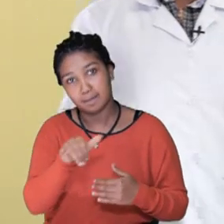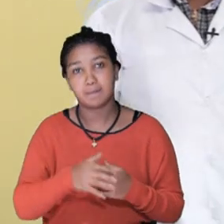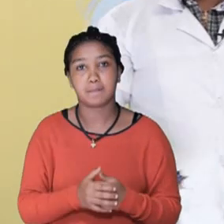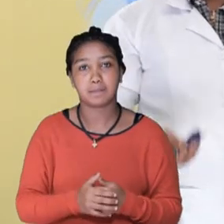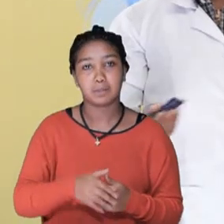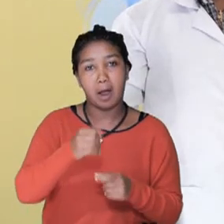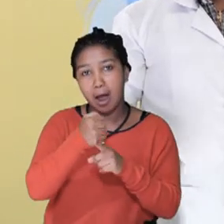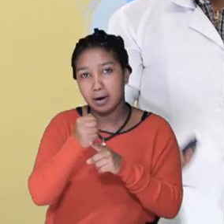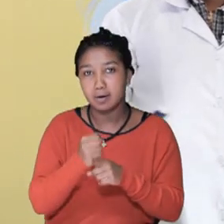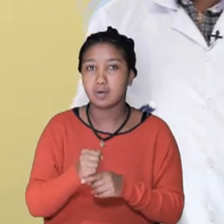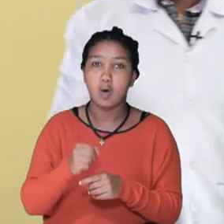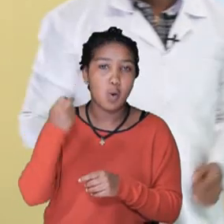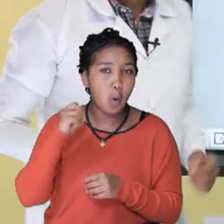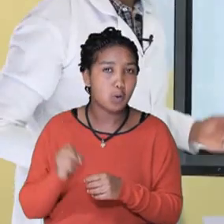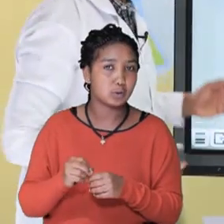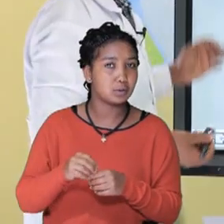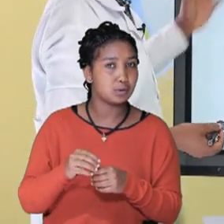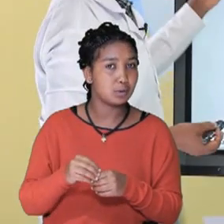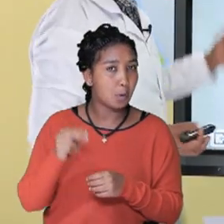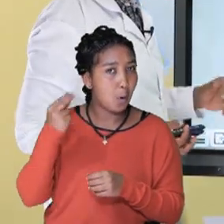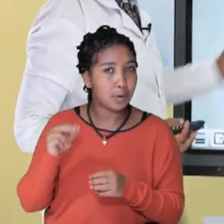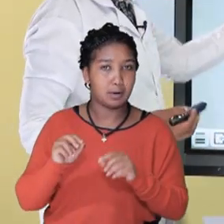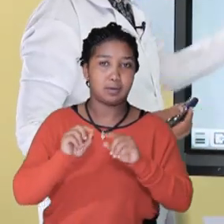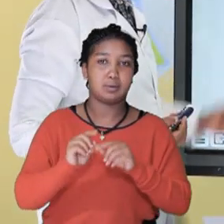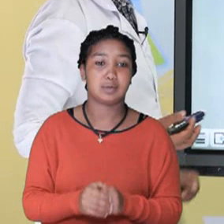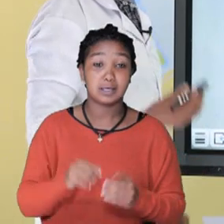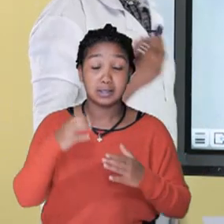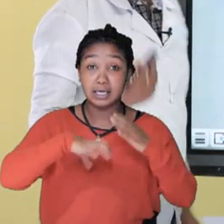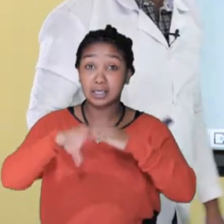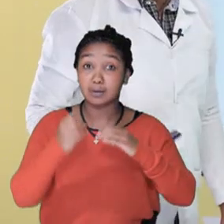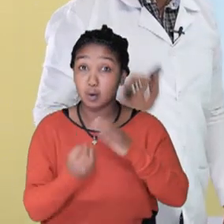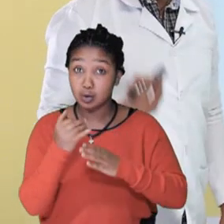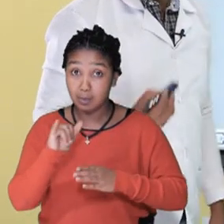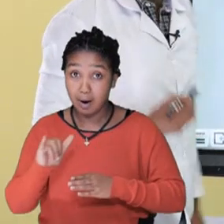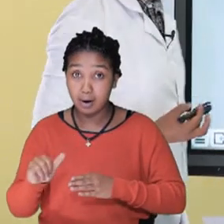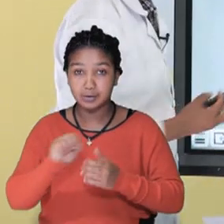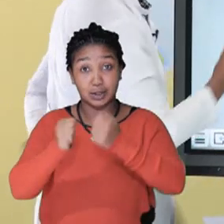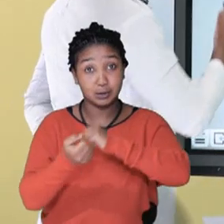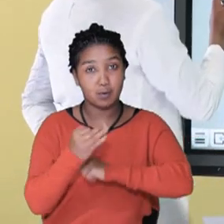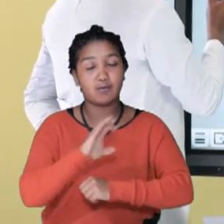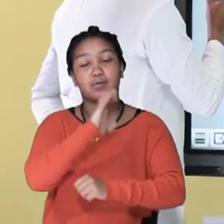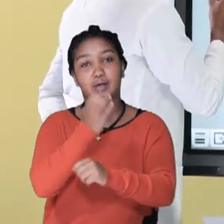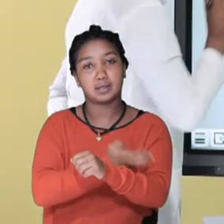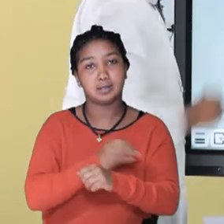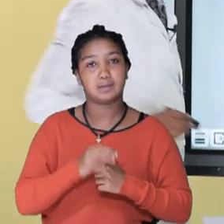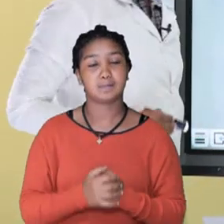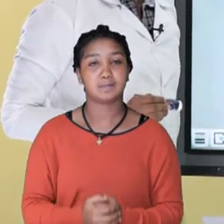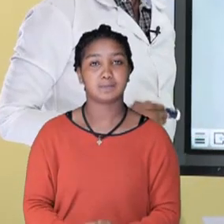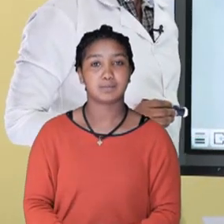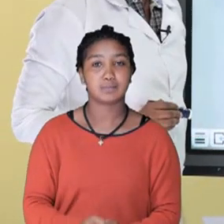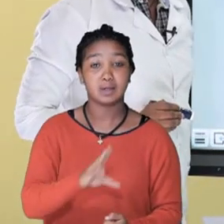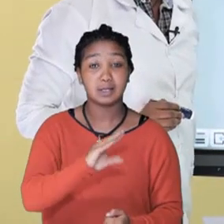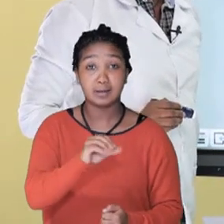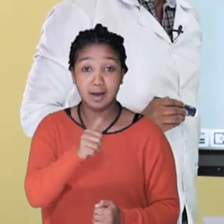iron, gold, copper, etc. So heat is produced by change of energy. And the